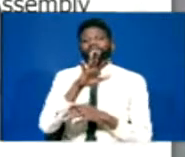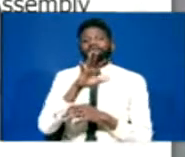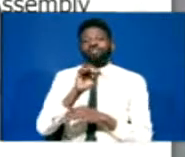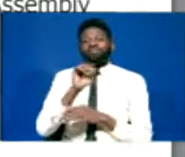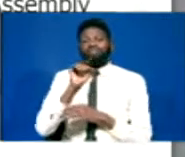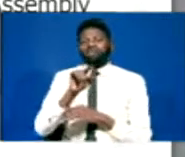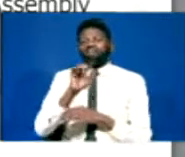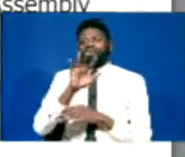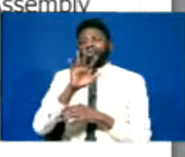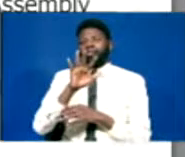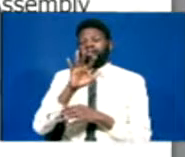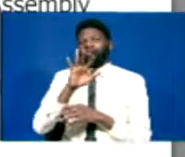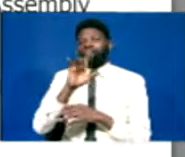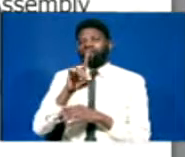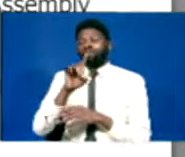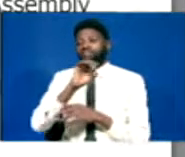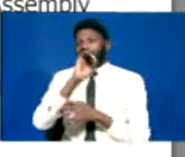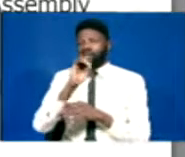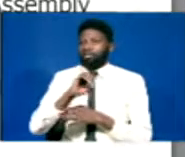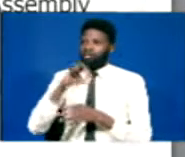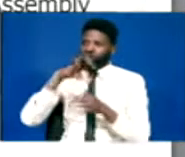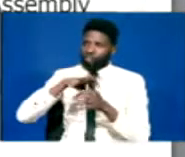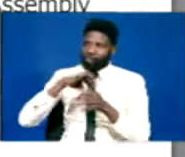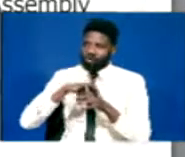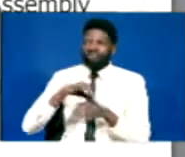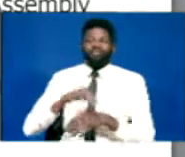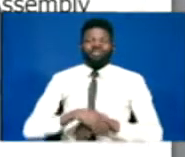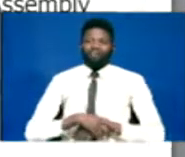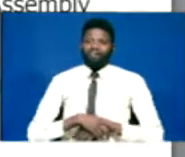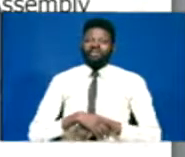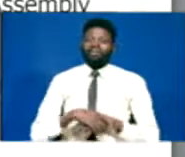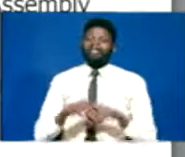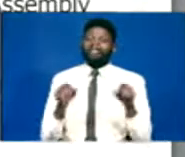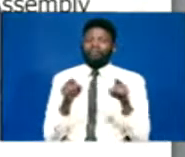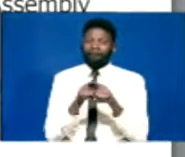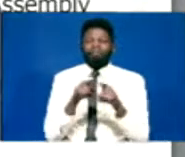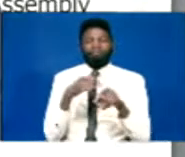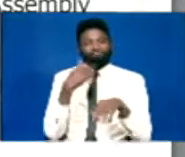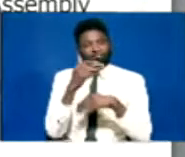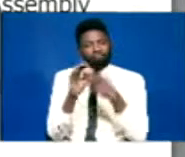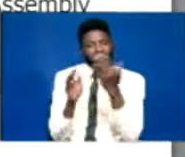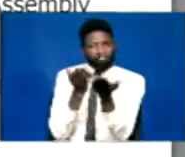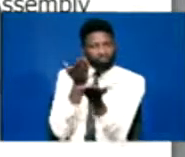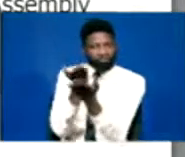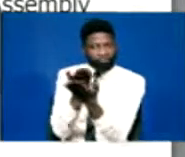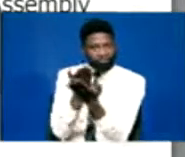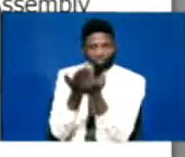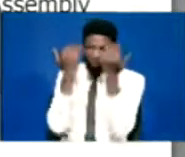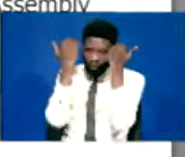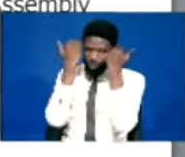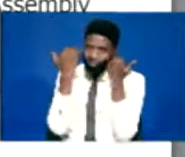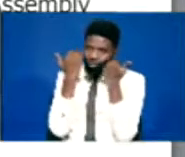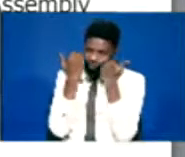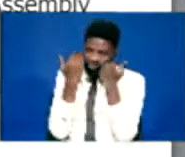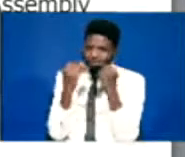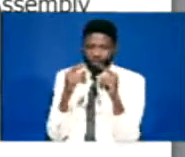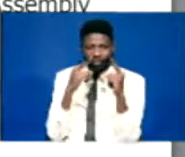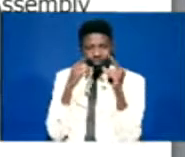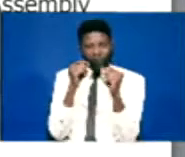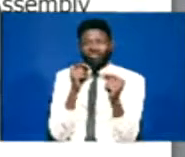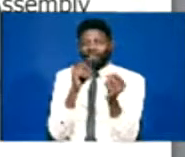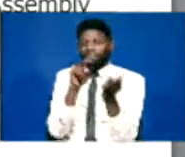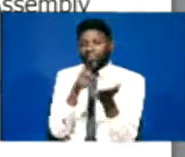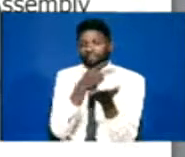50.51% of the vote. Now, he went and filed a petition at the Supreme Court citing a massive failure of